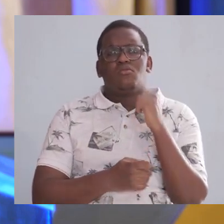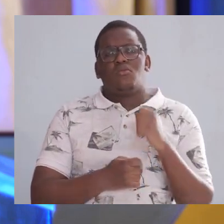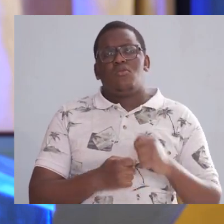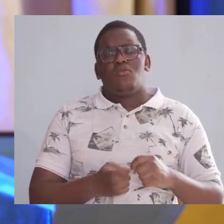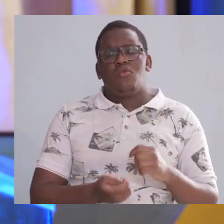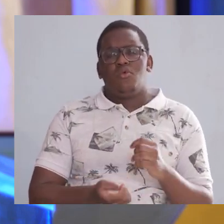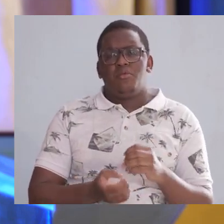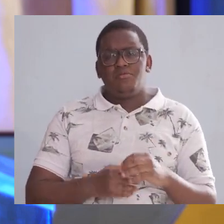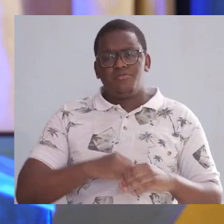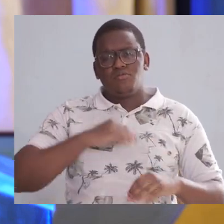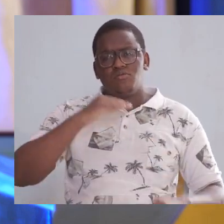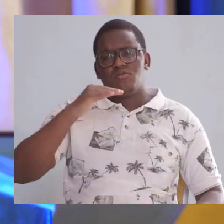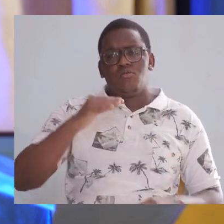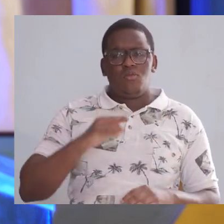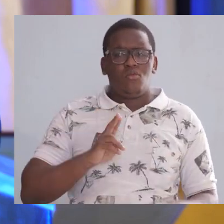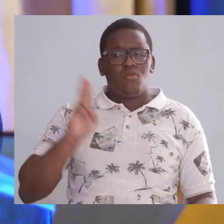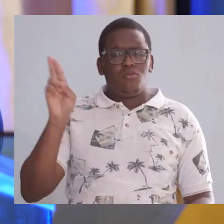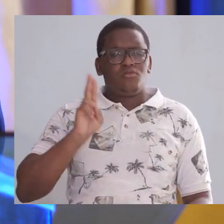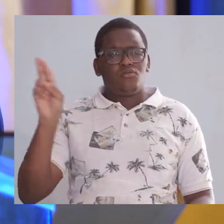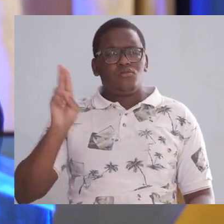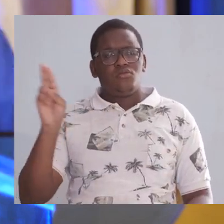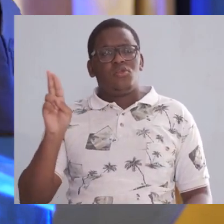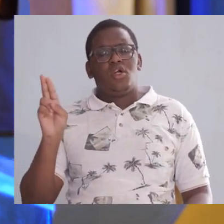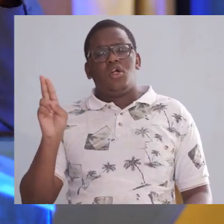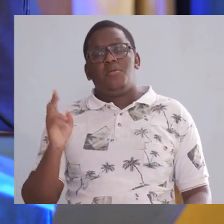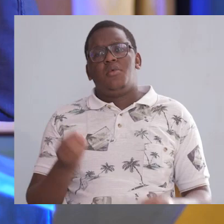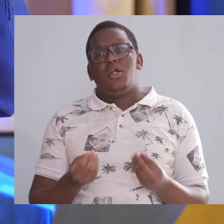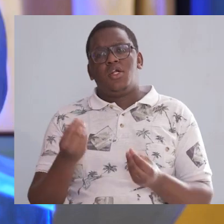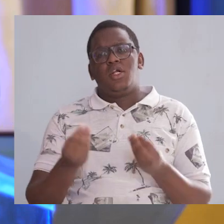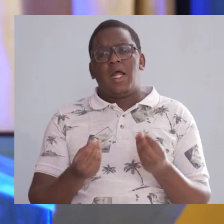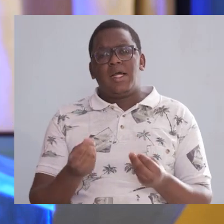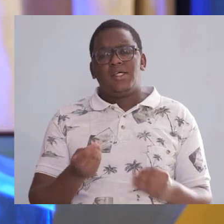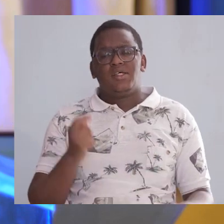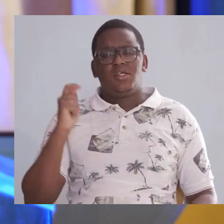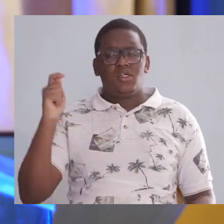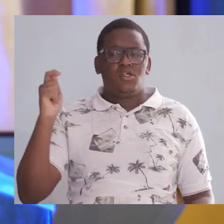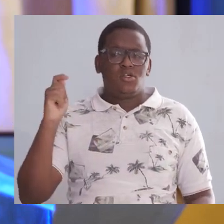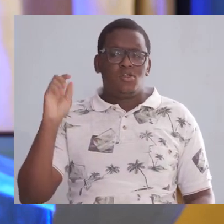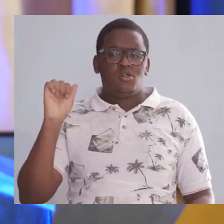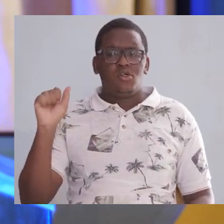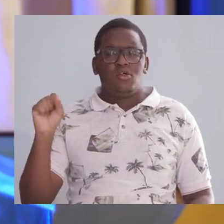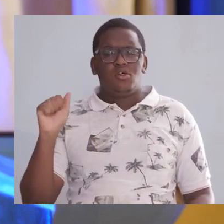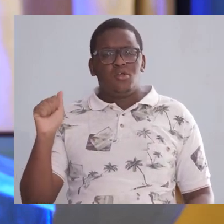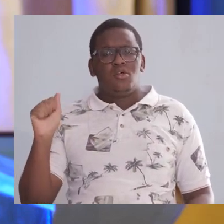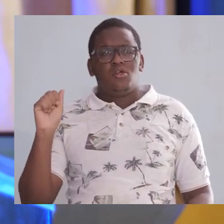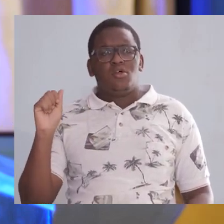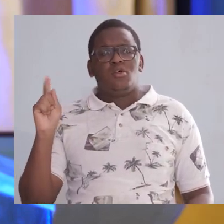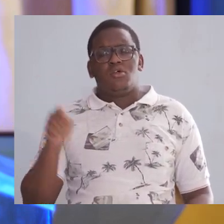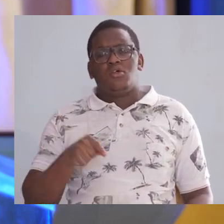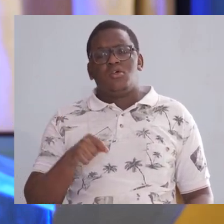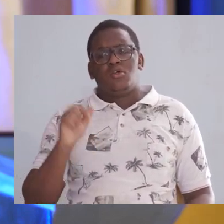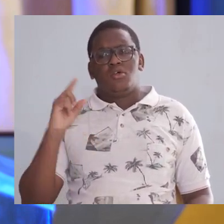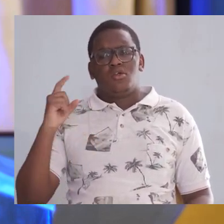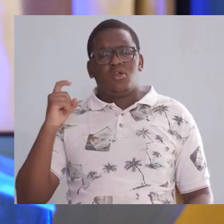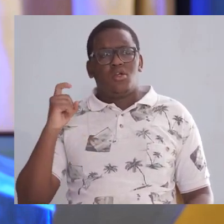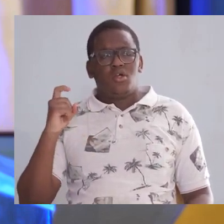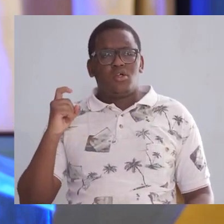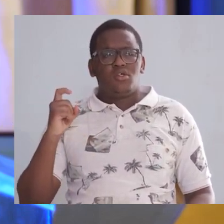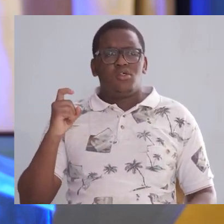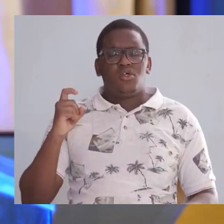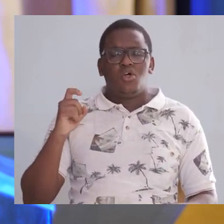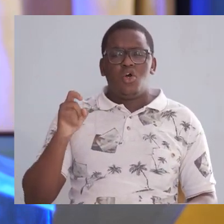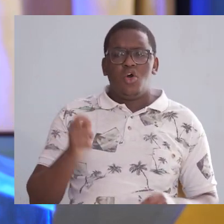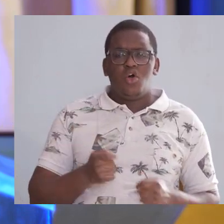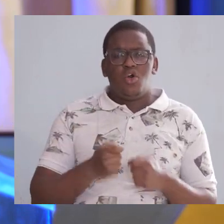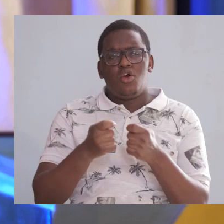figures and pocketed the difference. True repentance, even today, my friend, should cause you to restore the